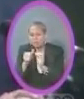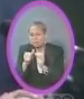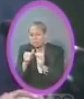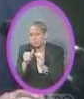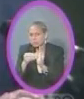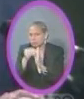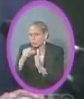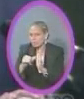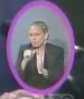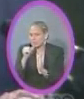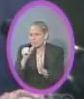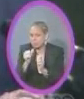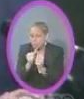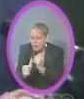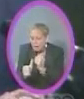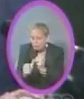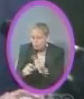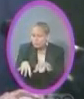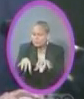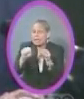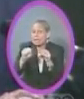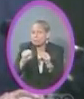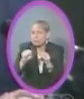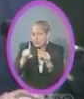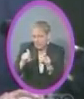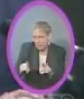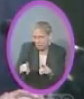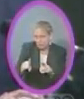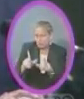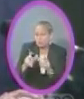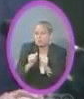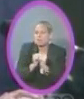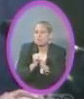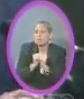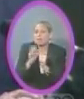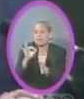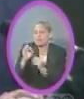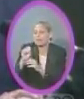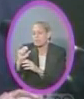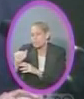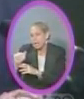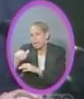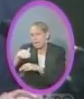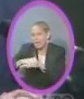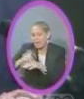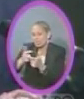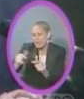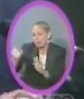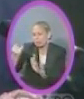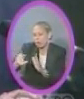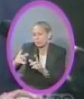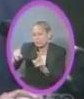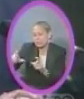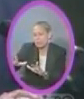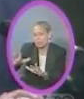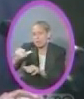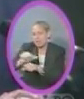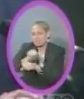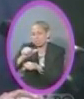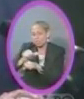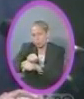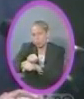take or pass, but certainly you have to take in order to pass, the FSA English Language Arts exam and the algebra end of